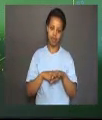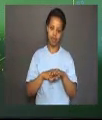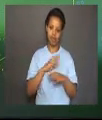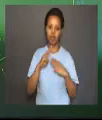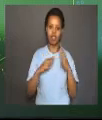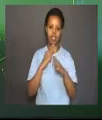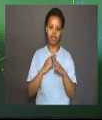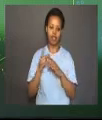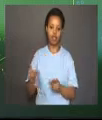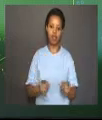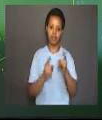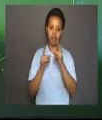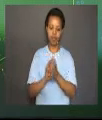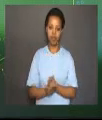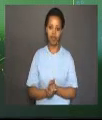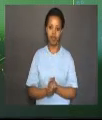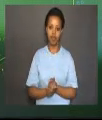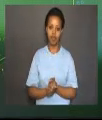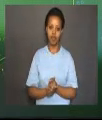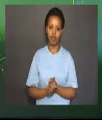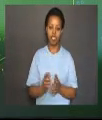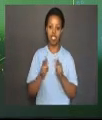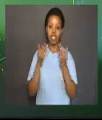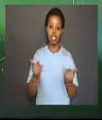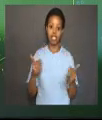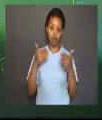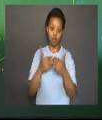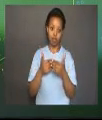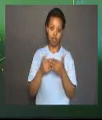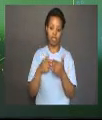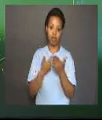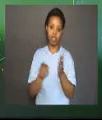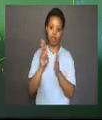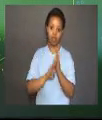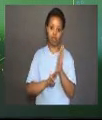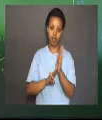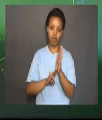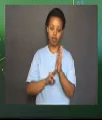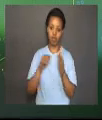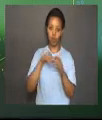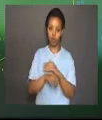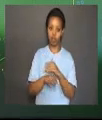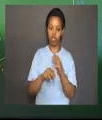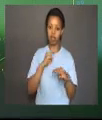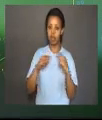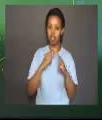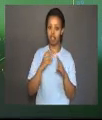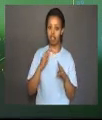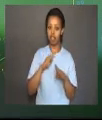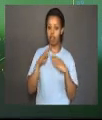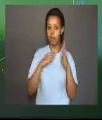scientific methods. So far, in our unit on the science of